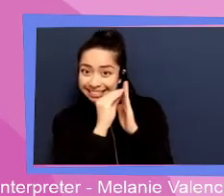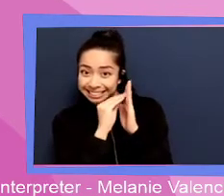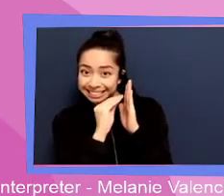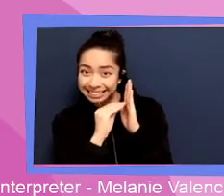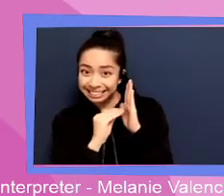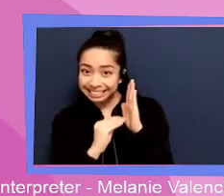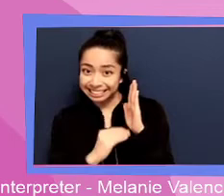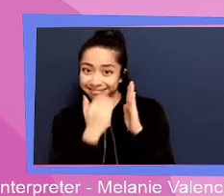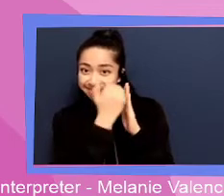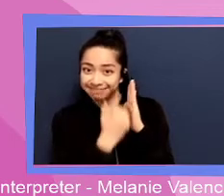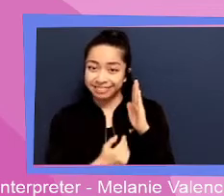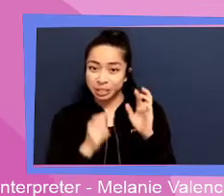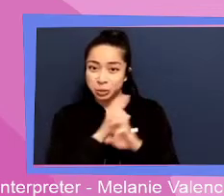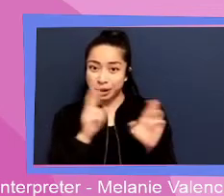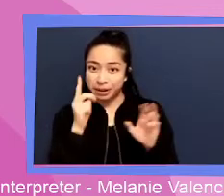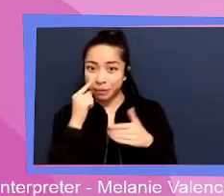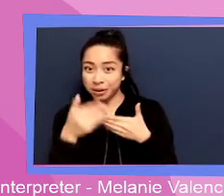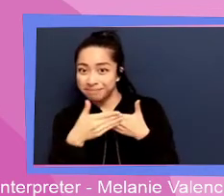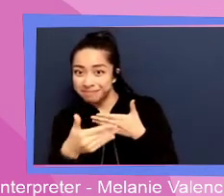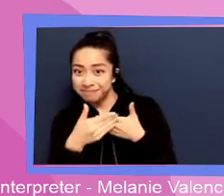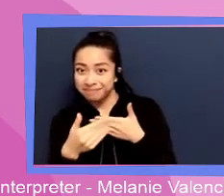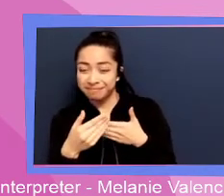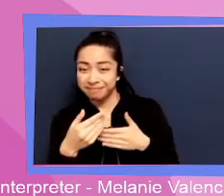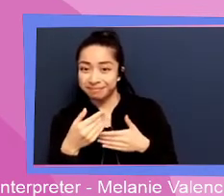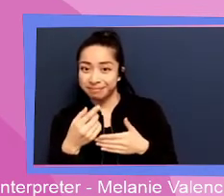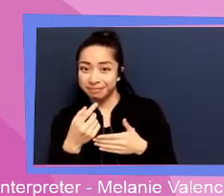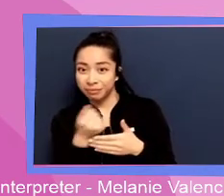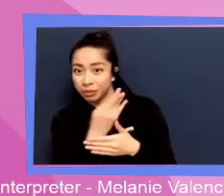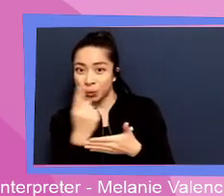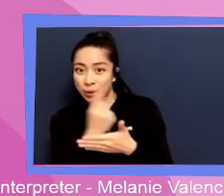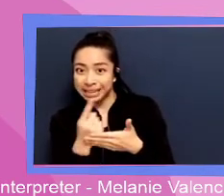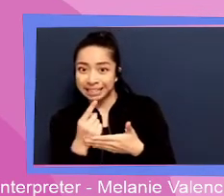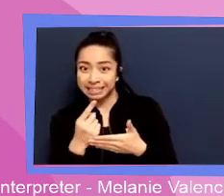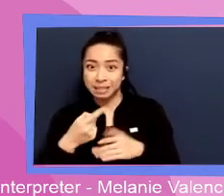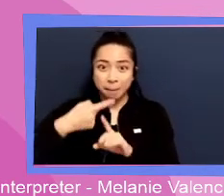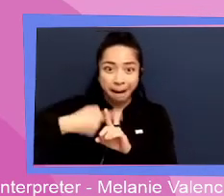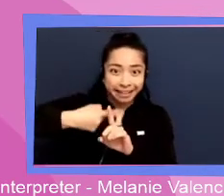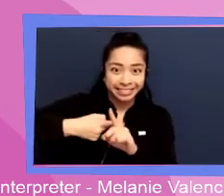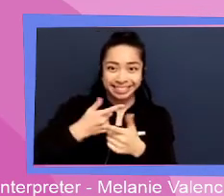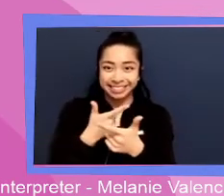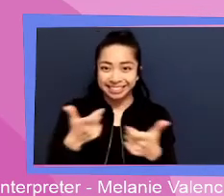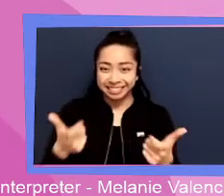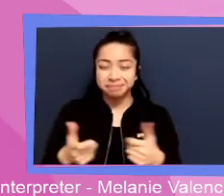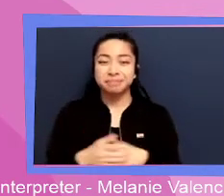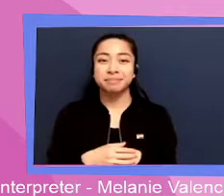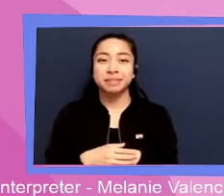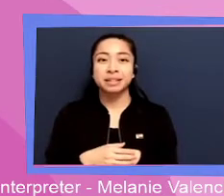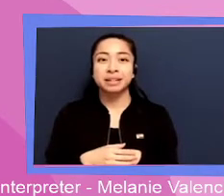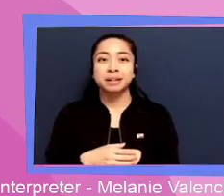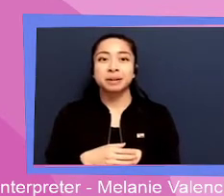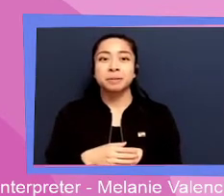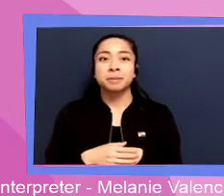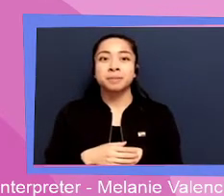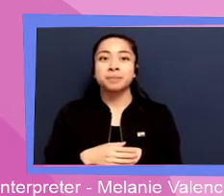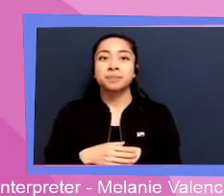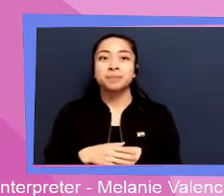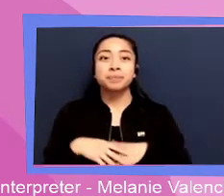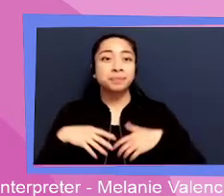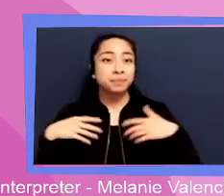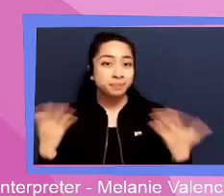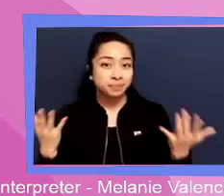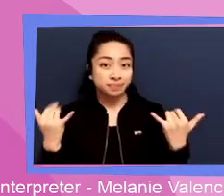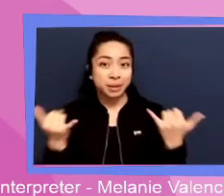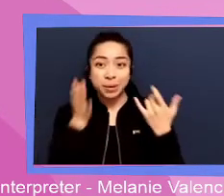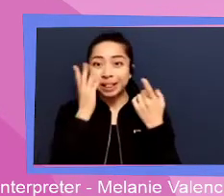the next few weeks, a few months. As we close out, we are going to announce